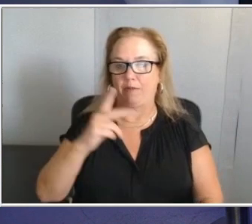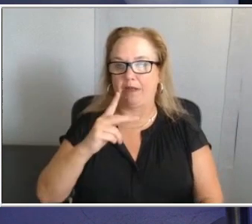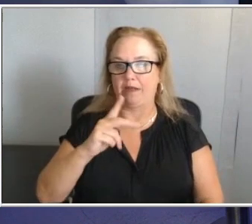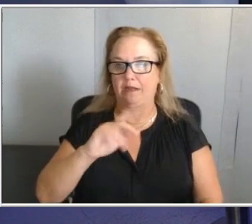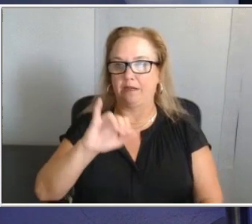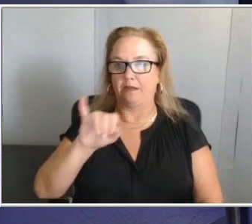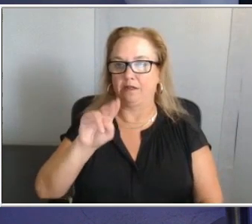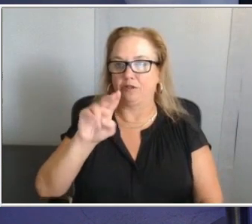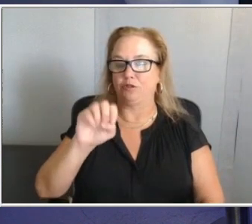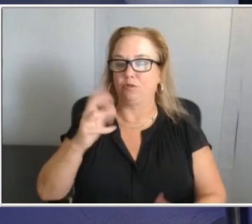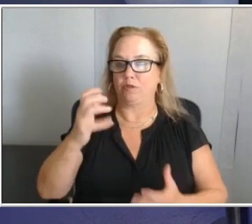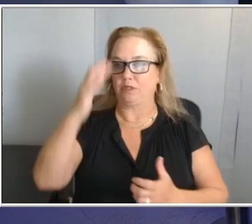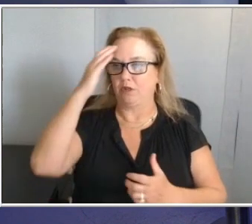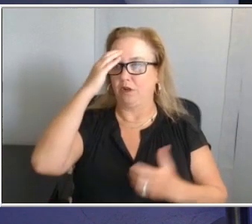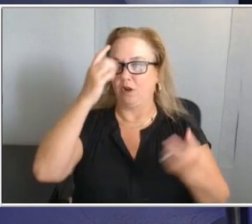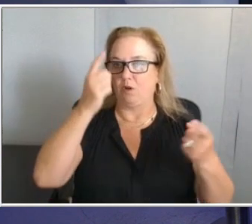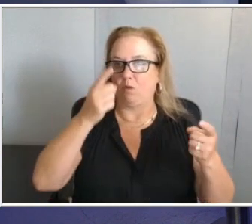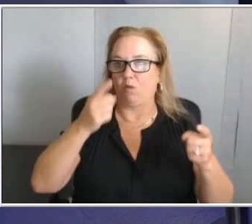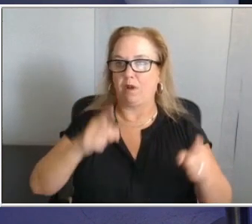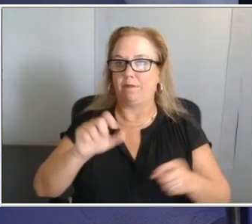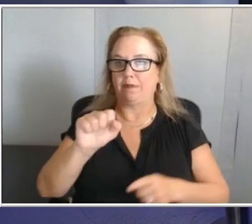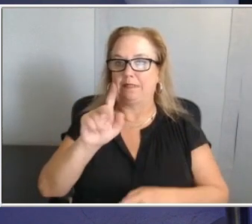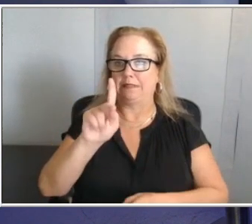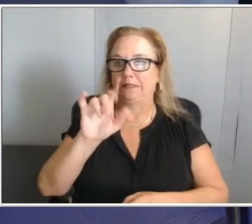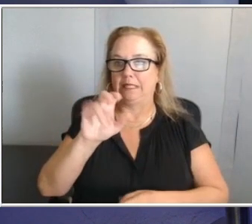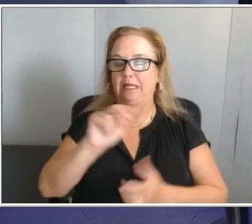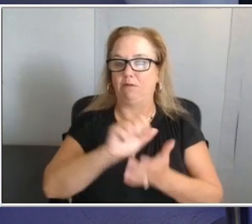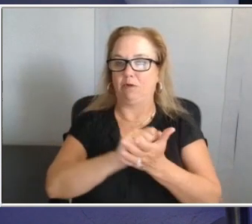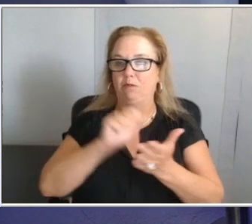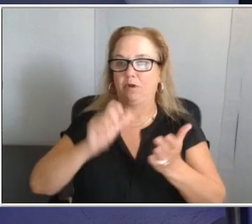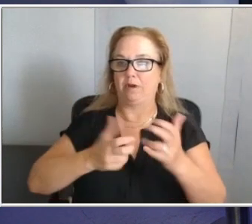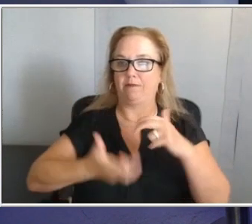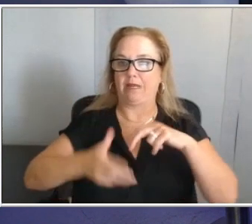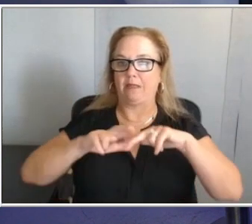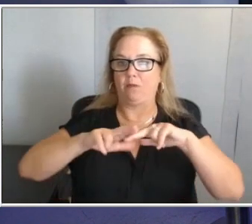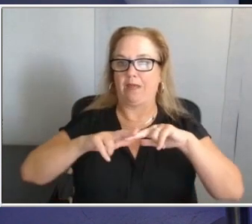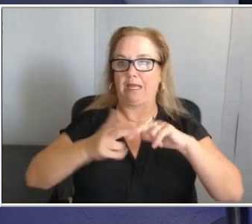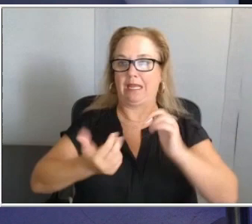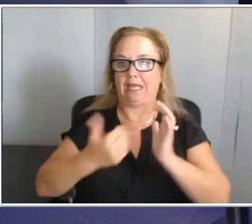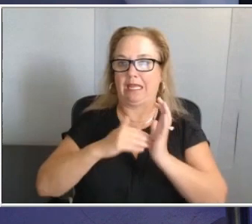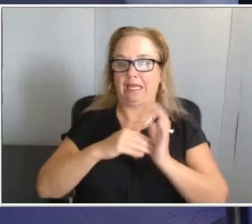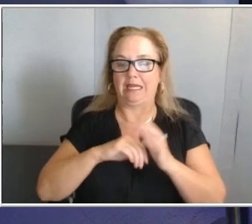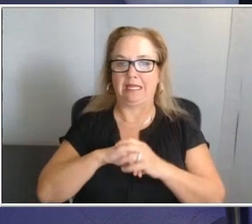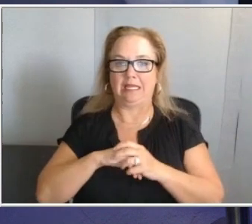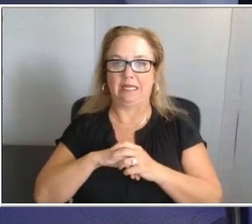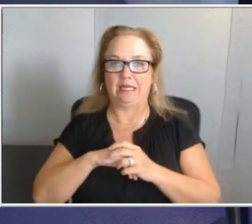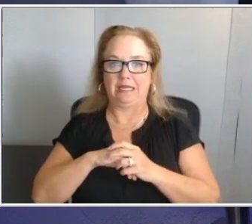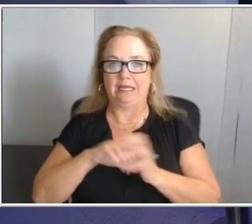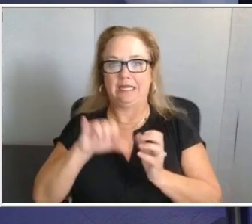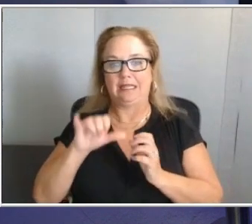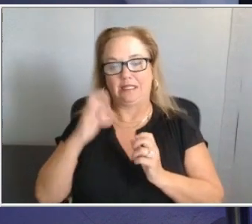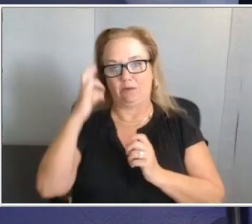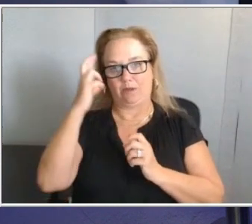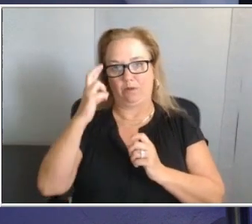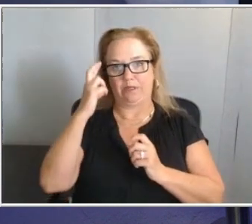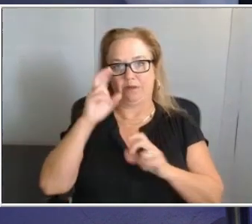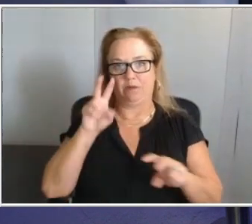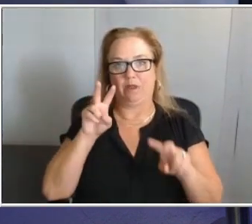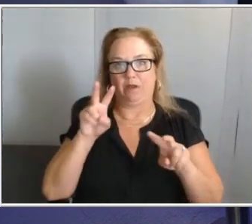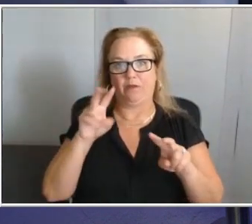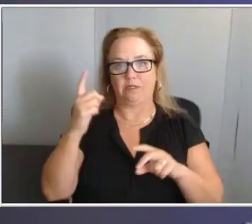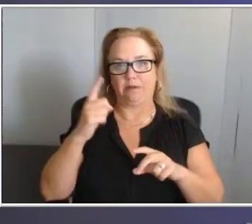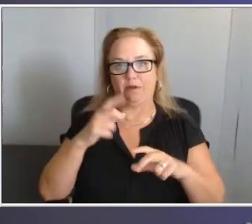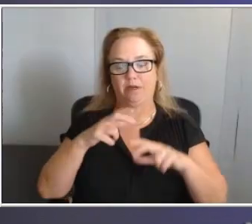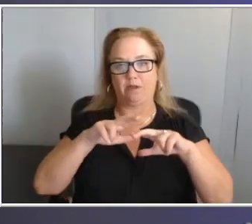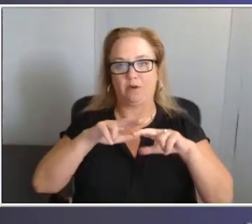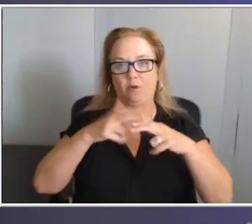know, what happens if I get the skin removed, but then I gain the weight back? Dr. D'Souza. So that's one of the reasons that we look for someone that's had their weight